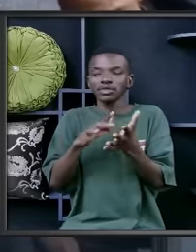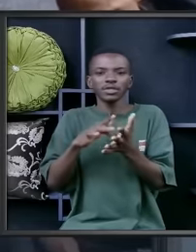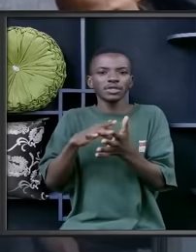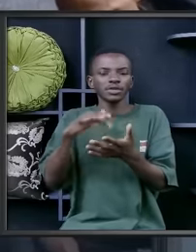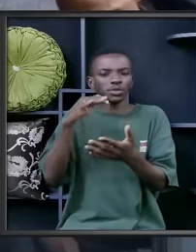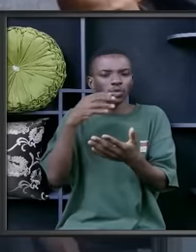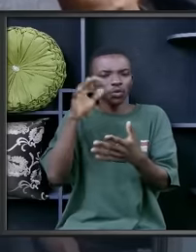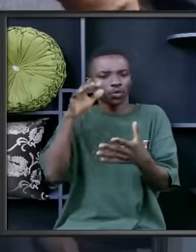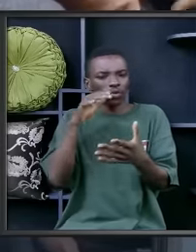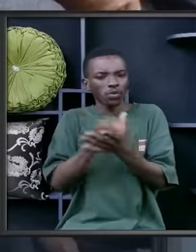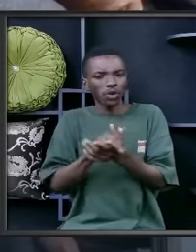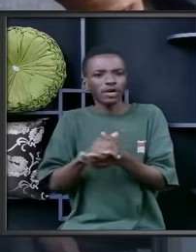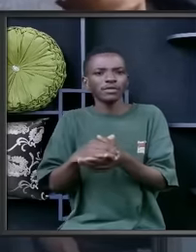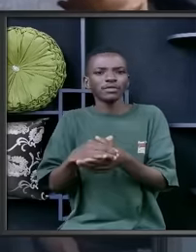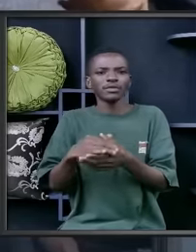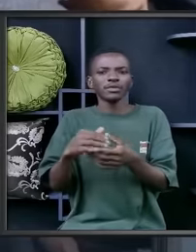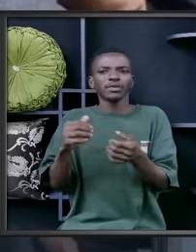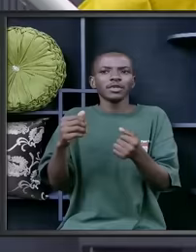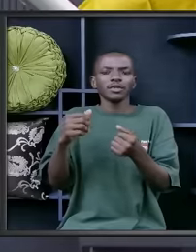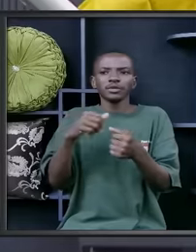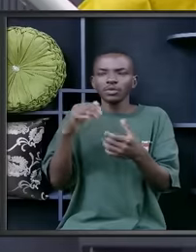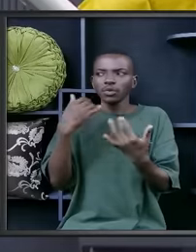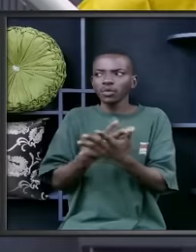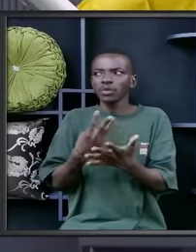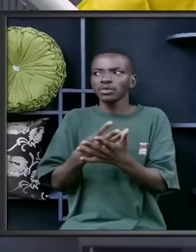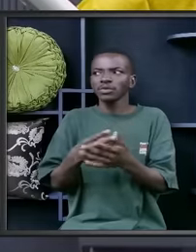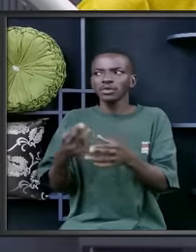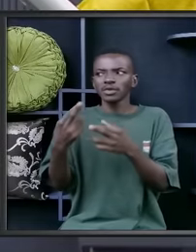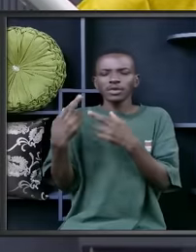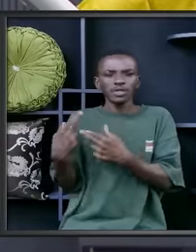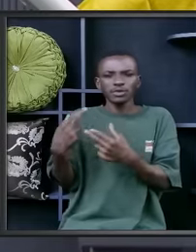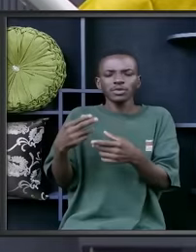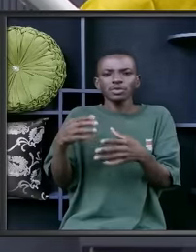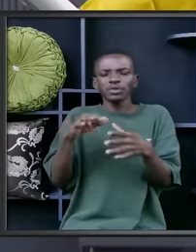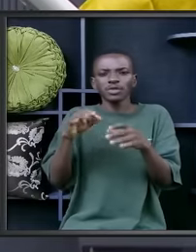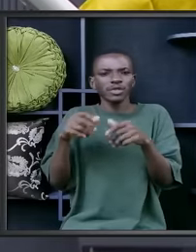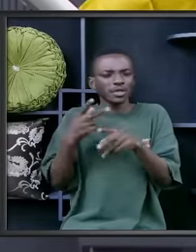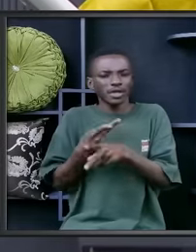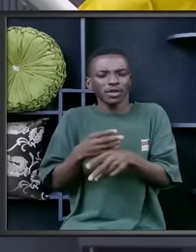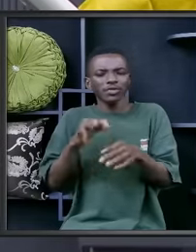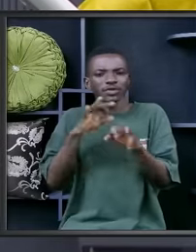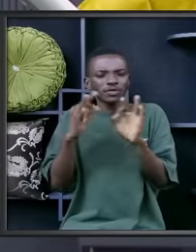well. Say him he marry wife with children. Say make him be responsible, holding family.